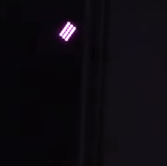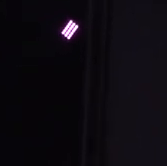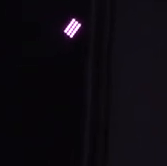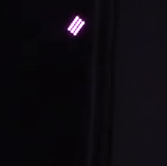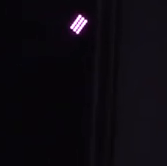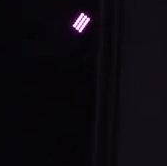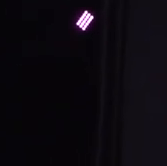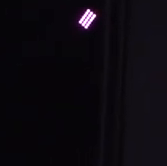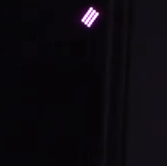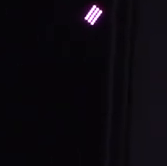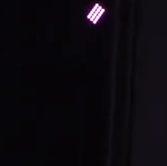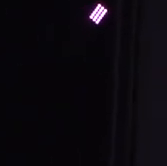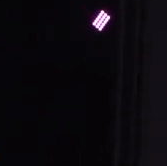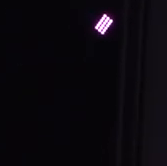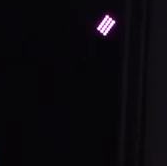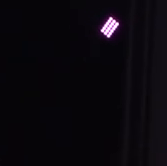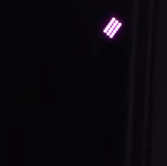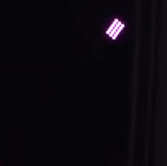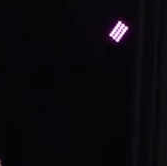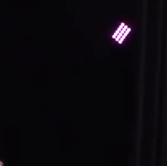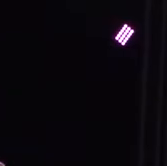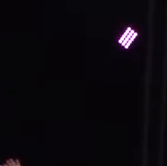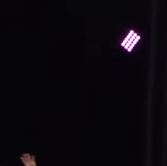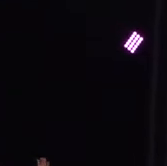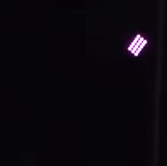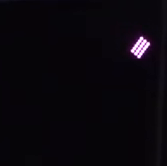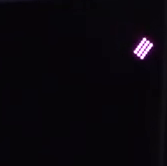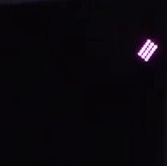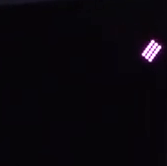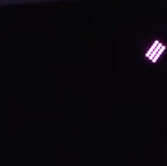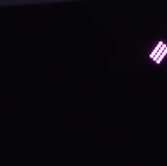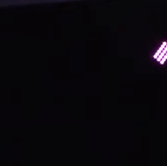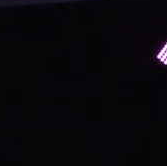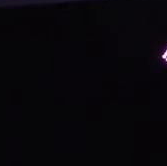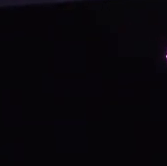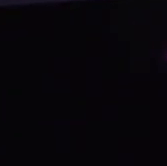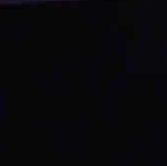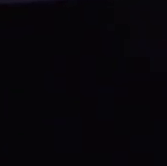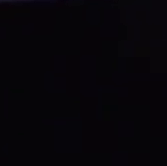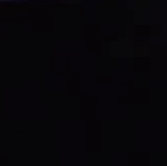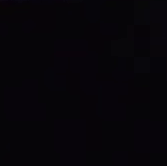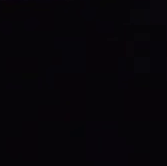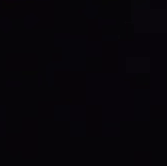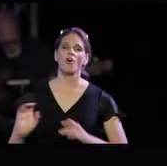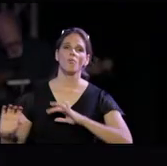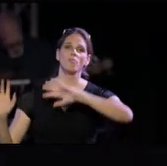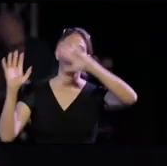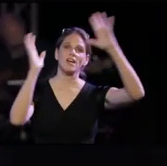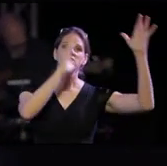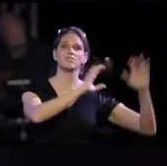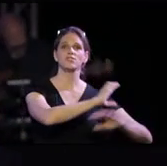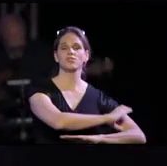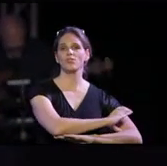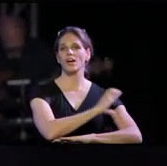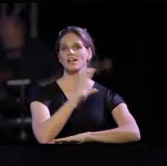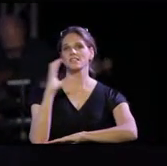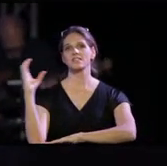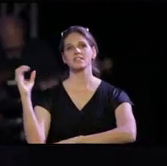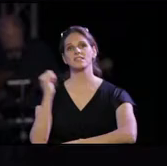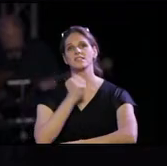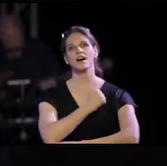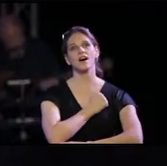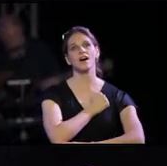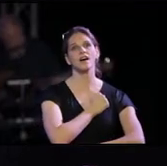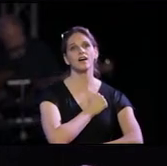life? All praise! All praise to God the Father. All praise to Christ